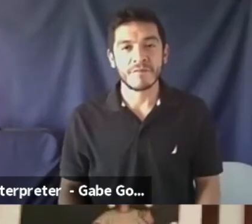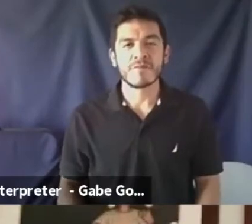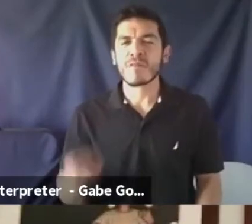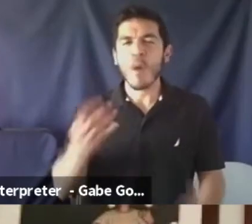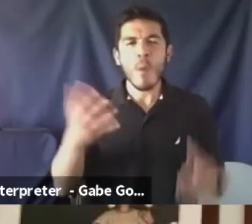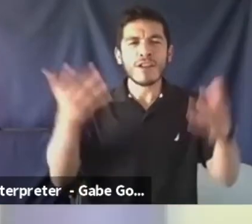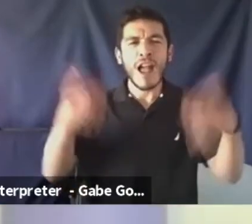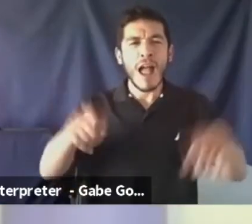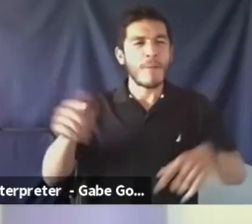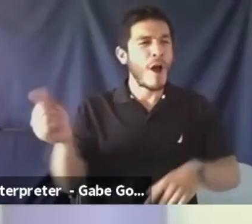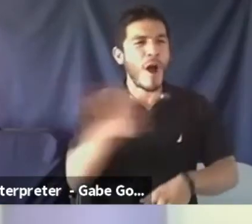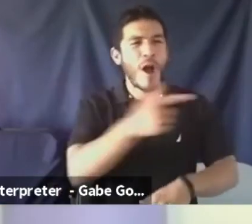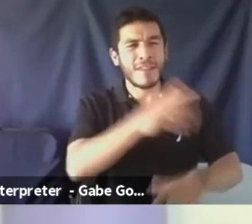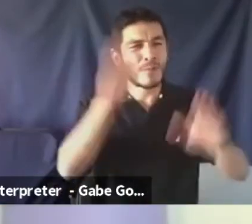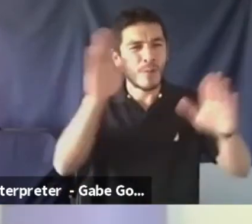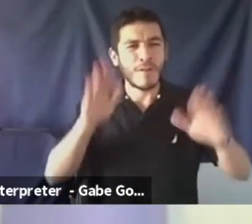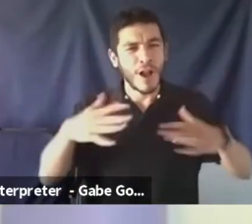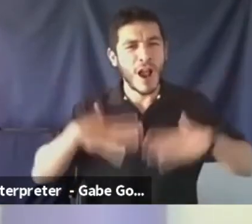costumes?